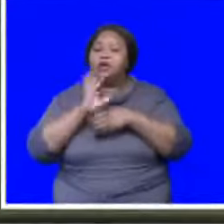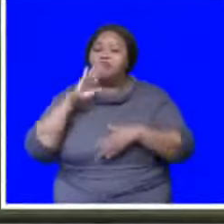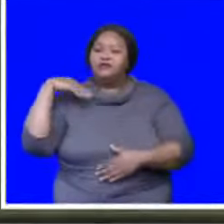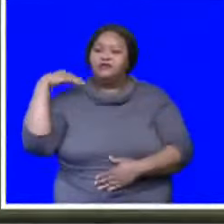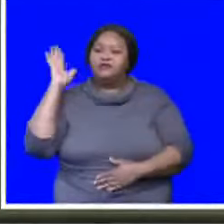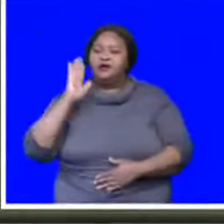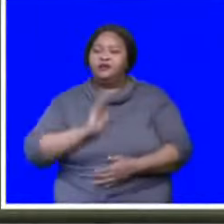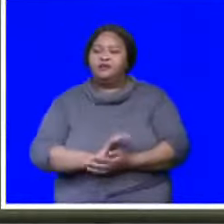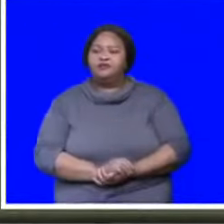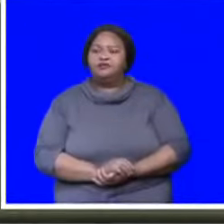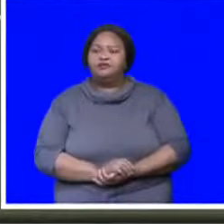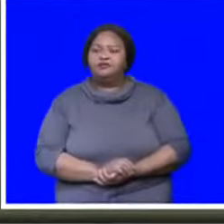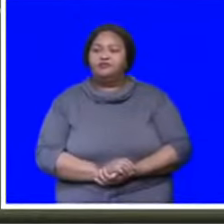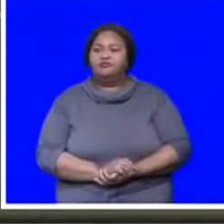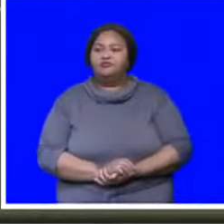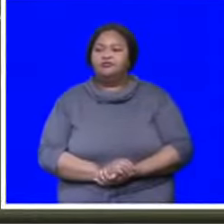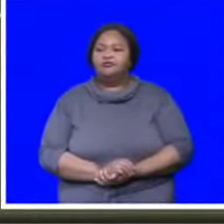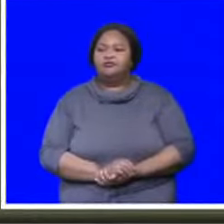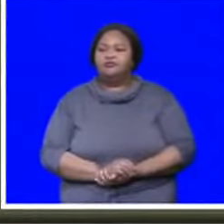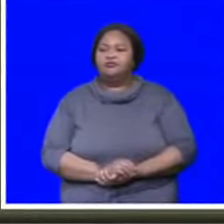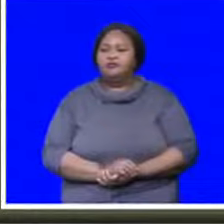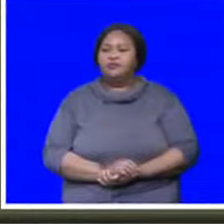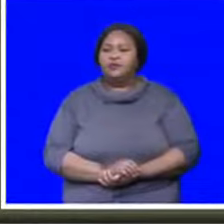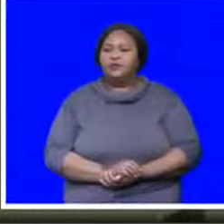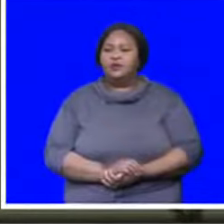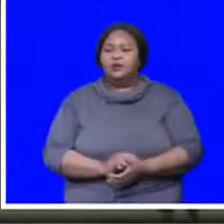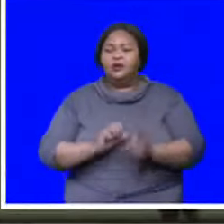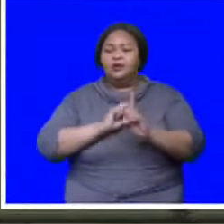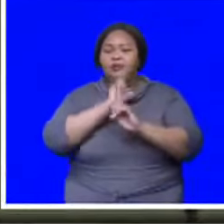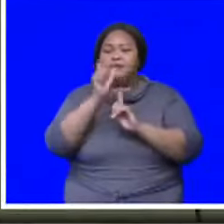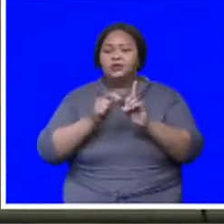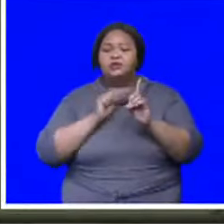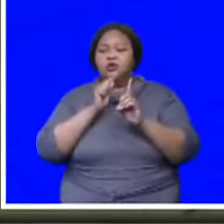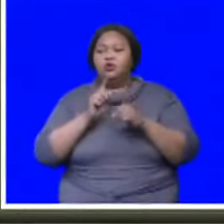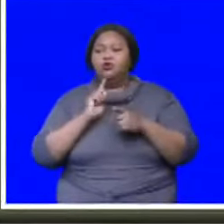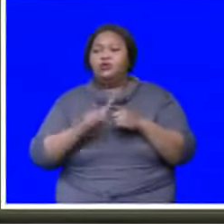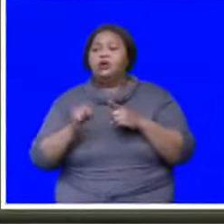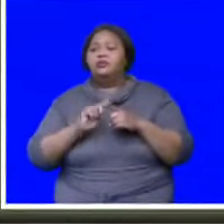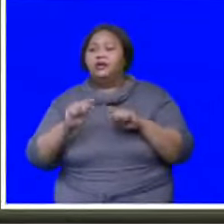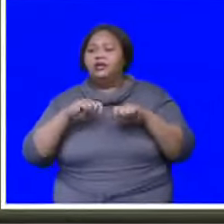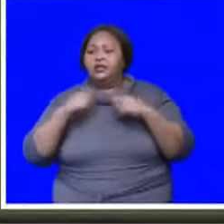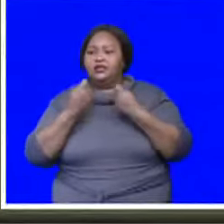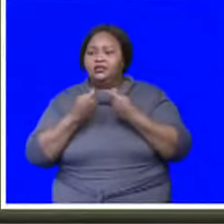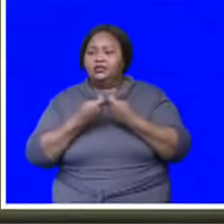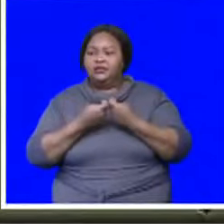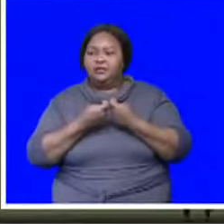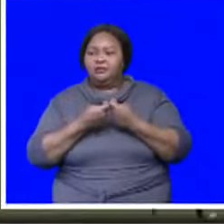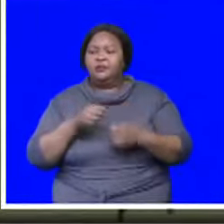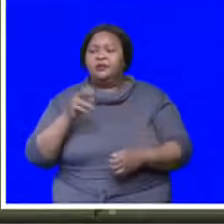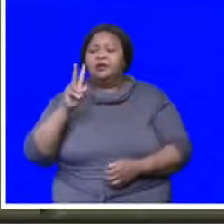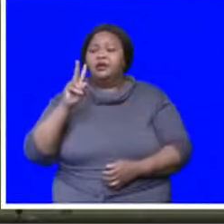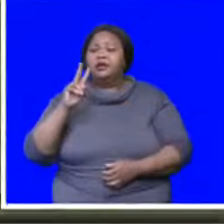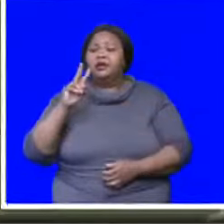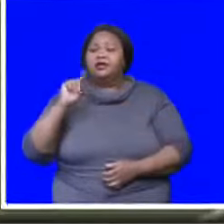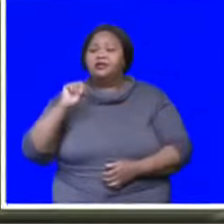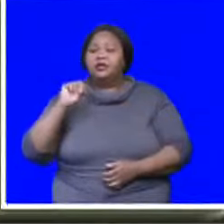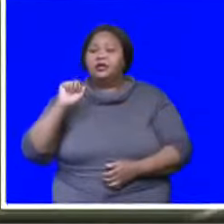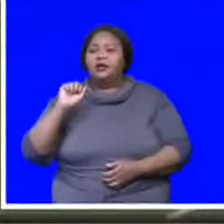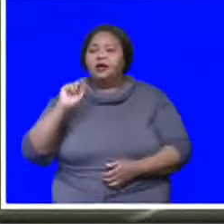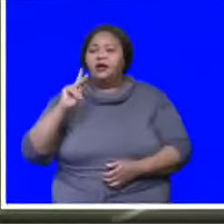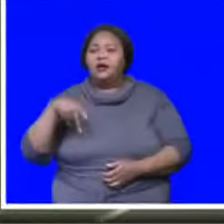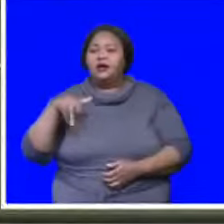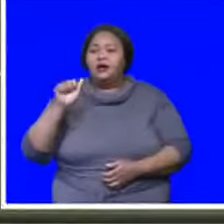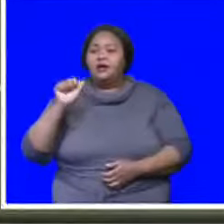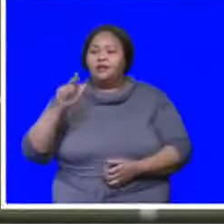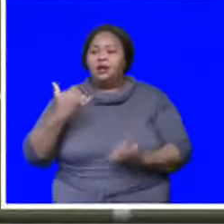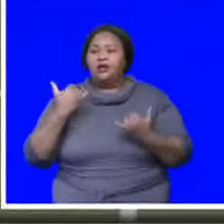ngalutho. Mathenjwa is playing for Sadobato club, who just got promoted to the Premier League of that country. Reporting for Eswatini